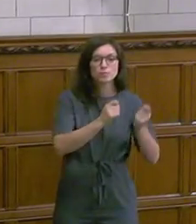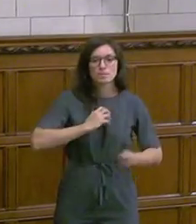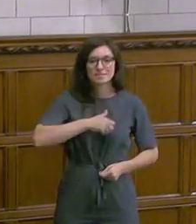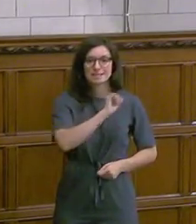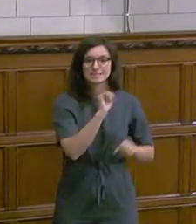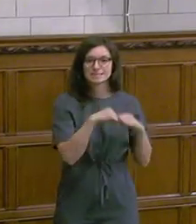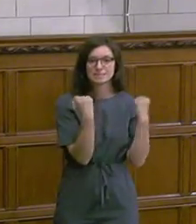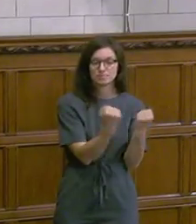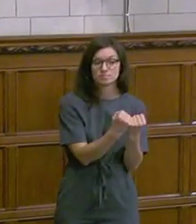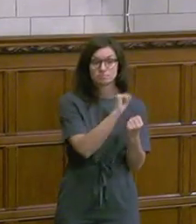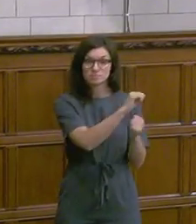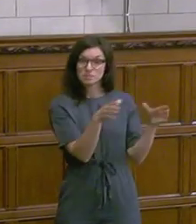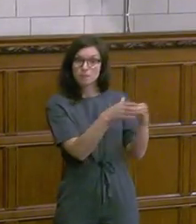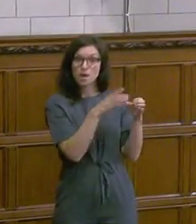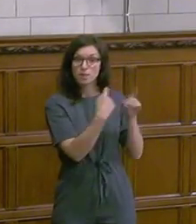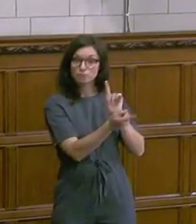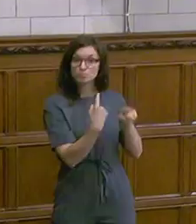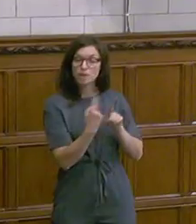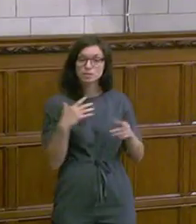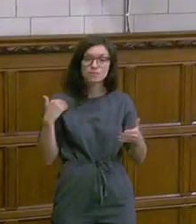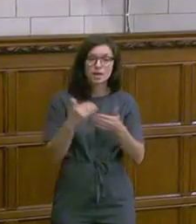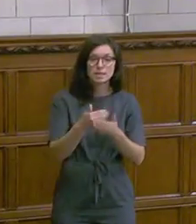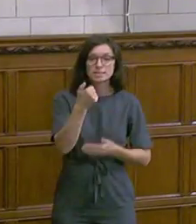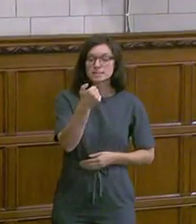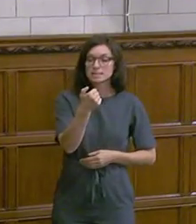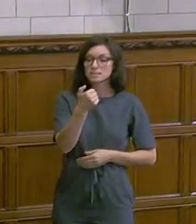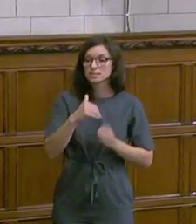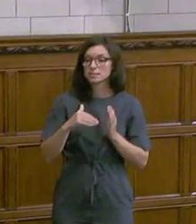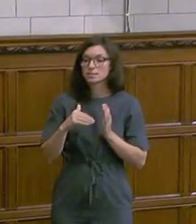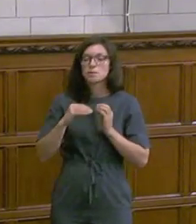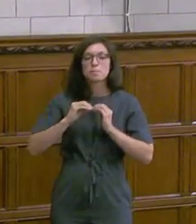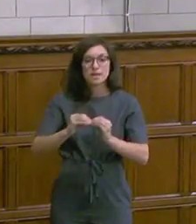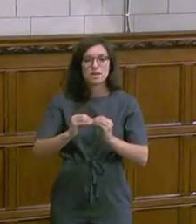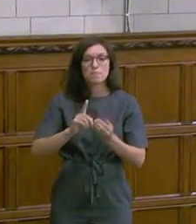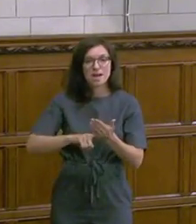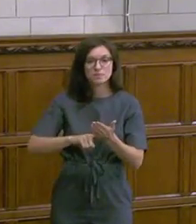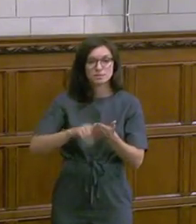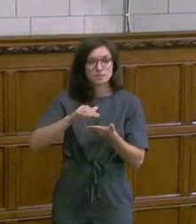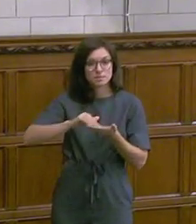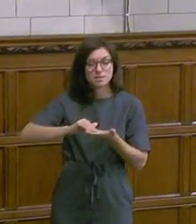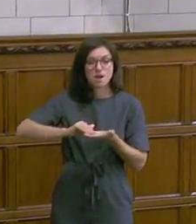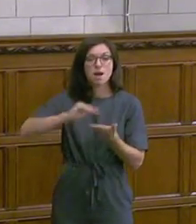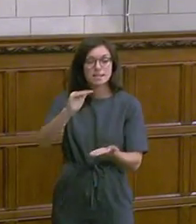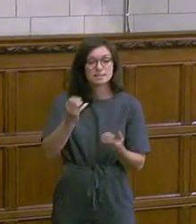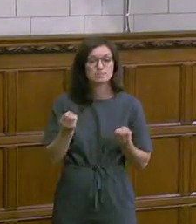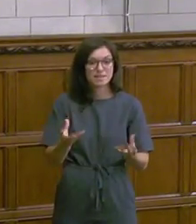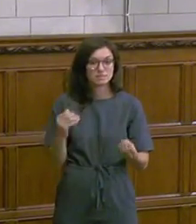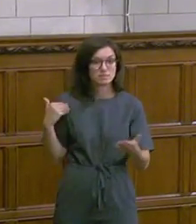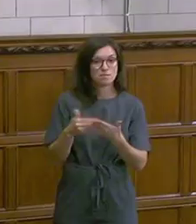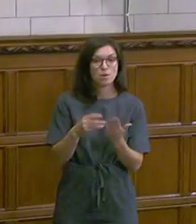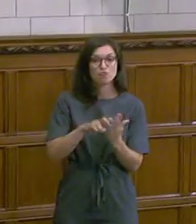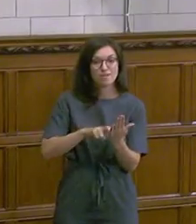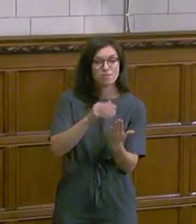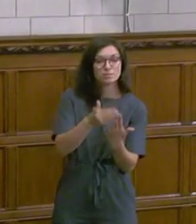far responded that £6 billion is the highest budget on record, and nobody disputes that. But the